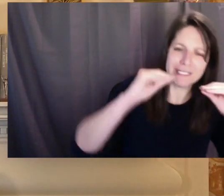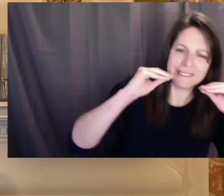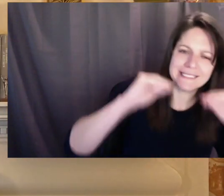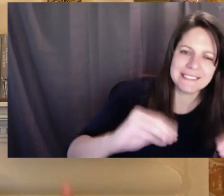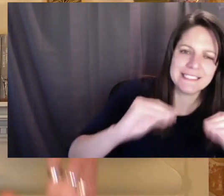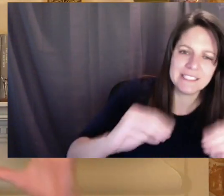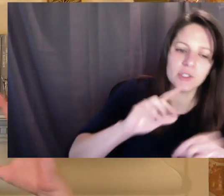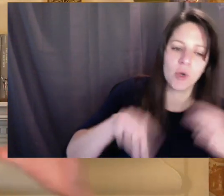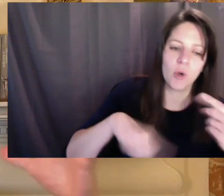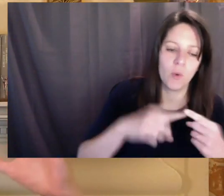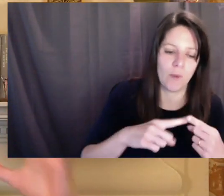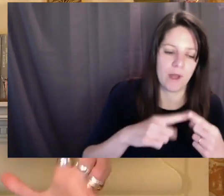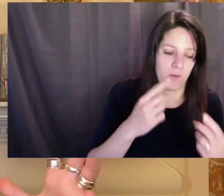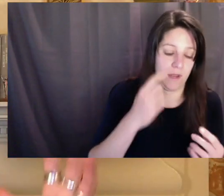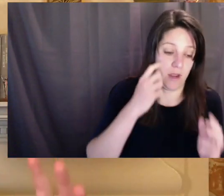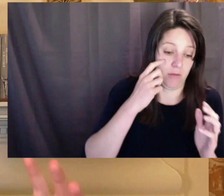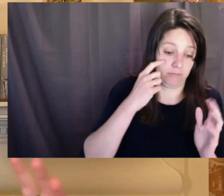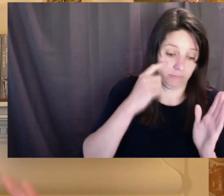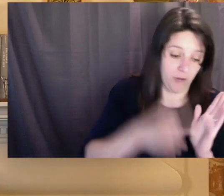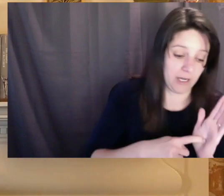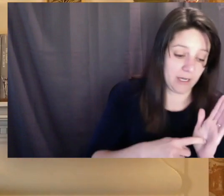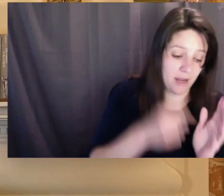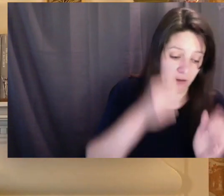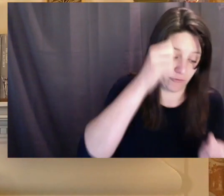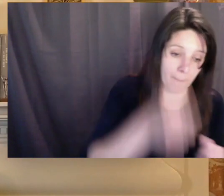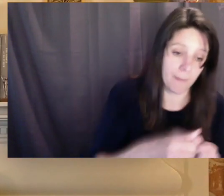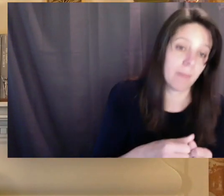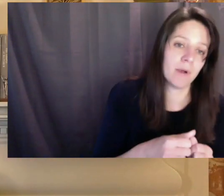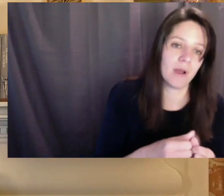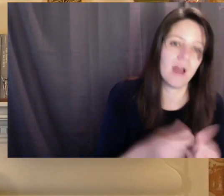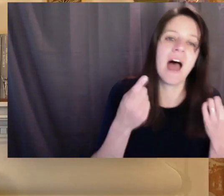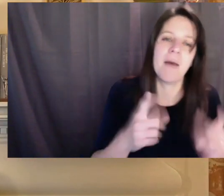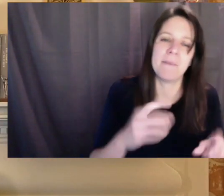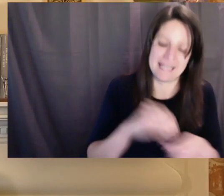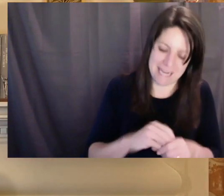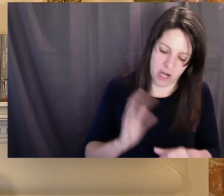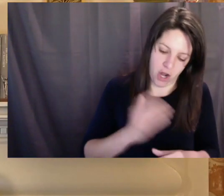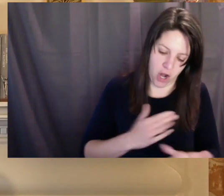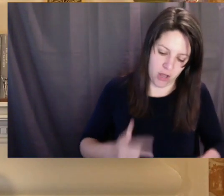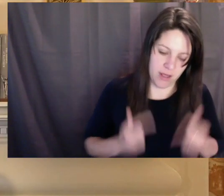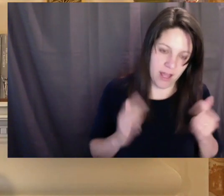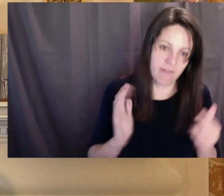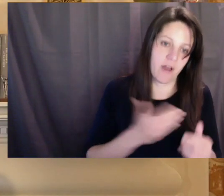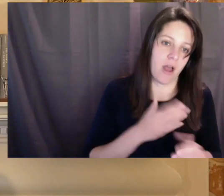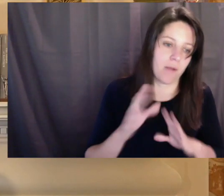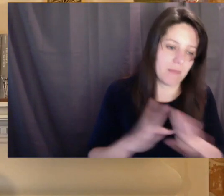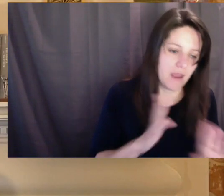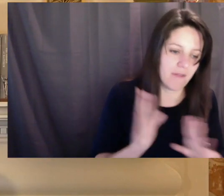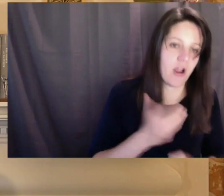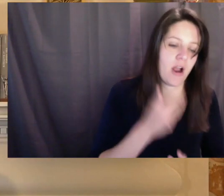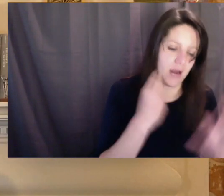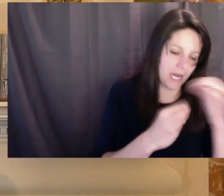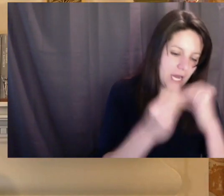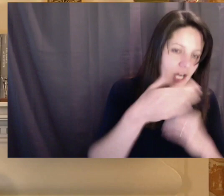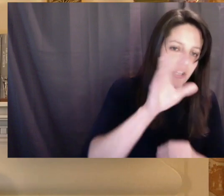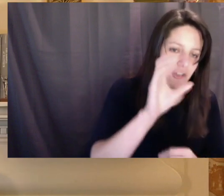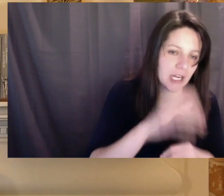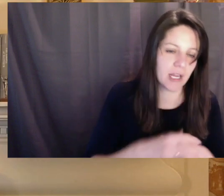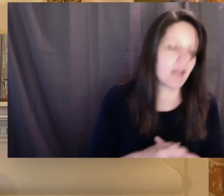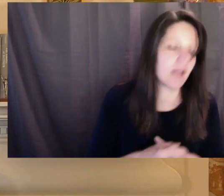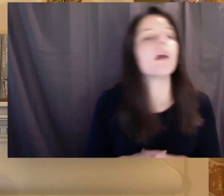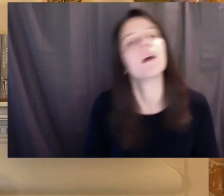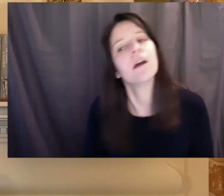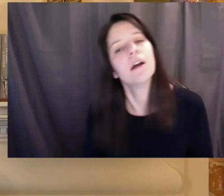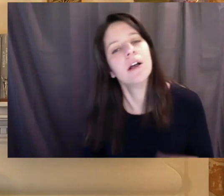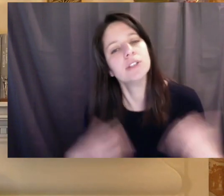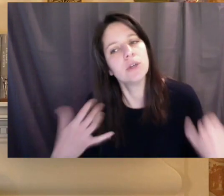tribute was not only a physical object, but it was something that we do with our very lives. We think about